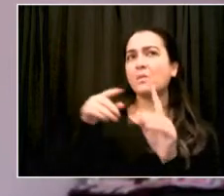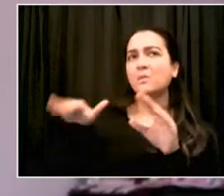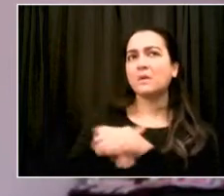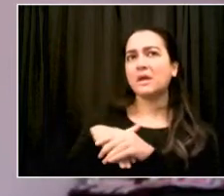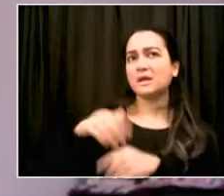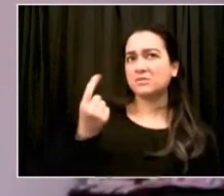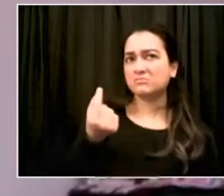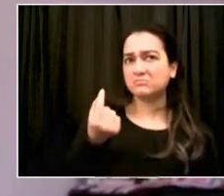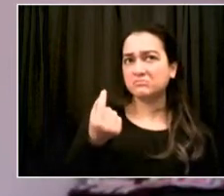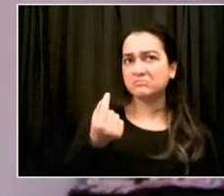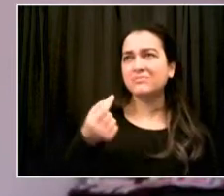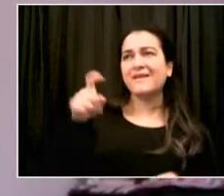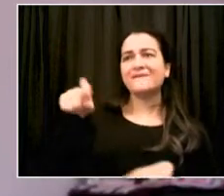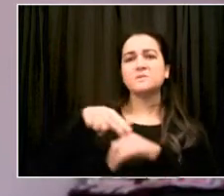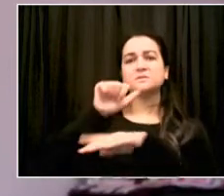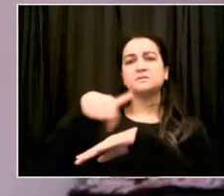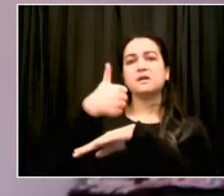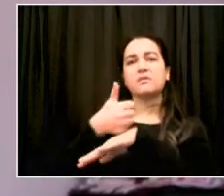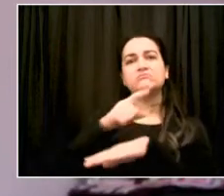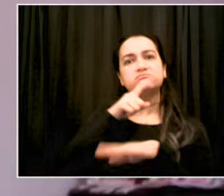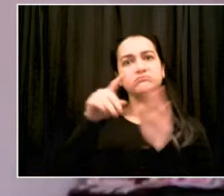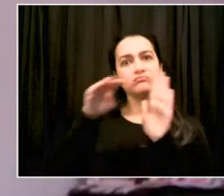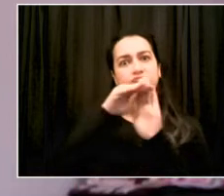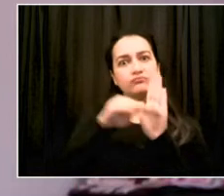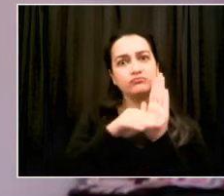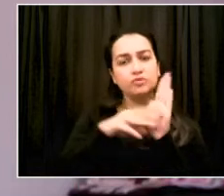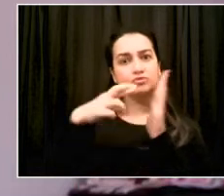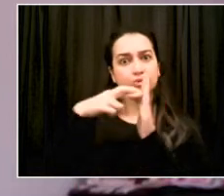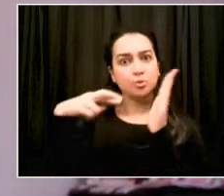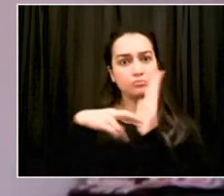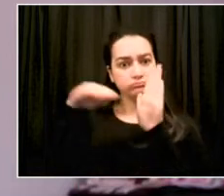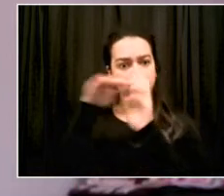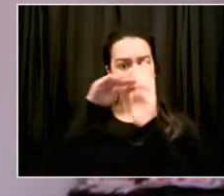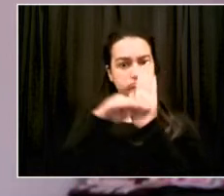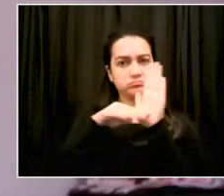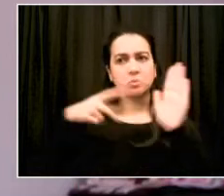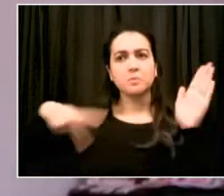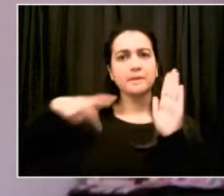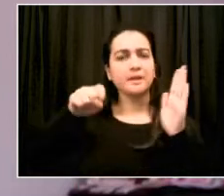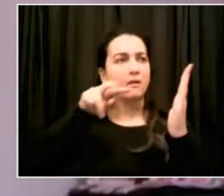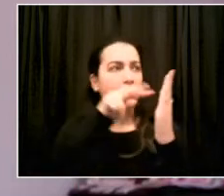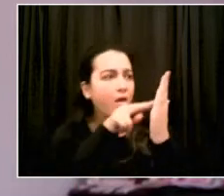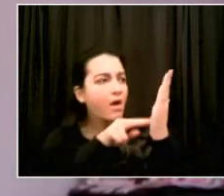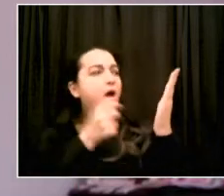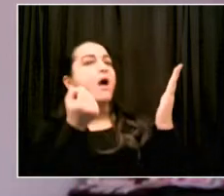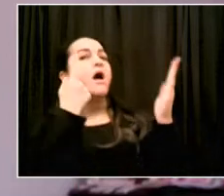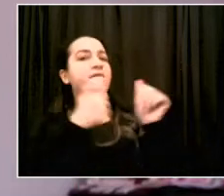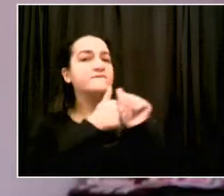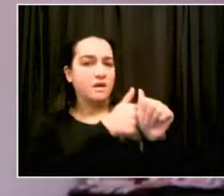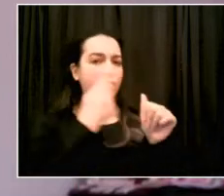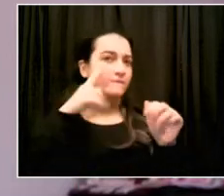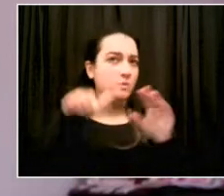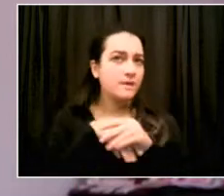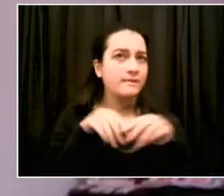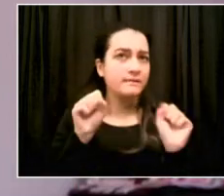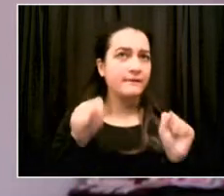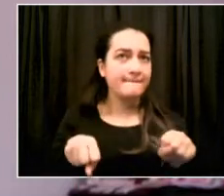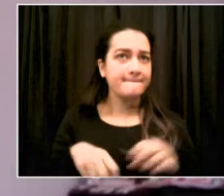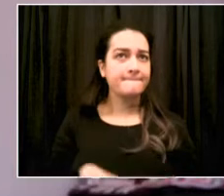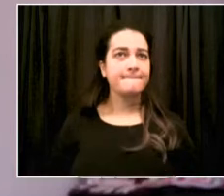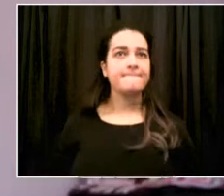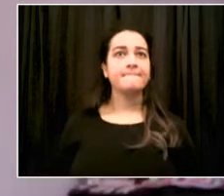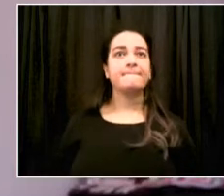was mentioned, it would go into effect on March 15th. It would involve testing for all wedding